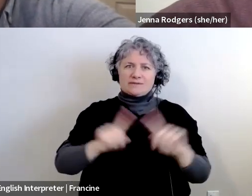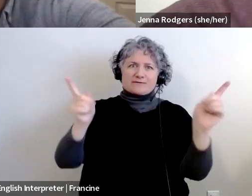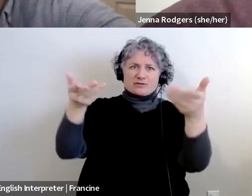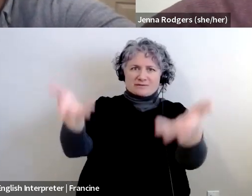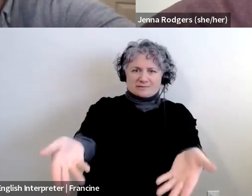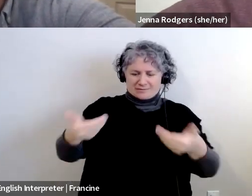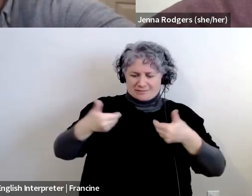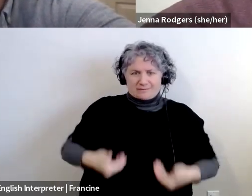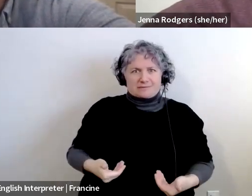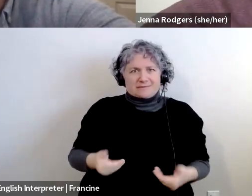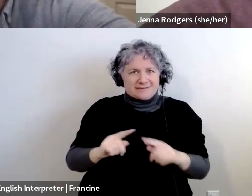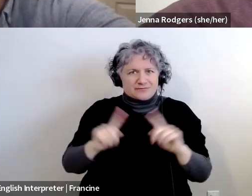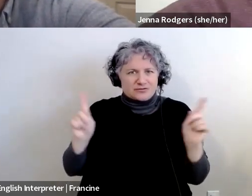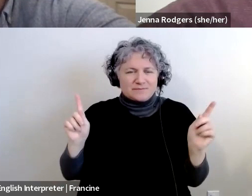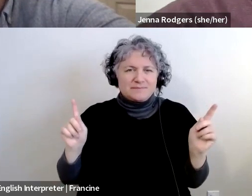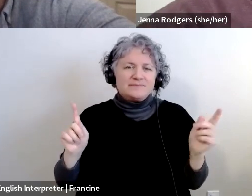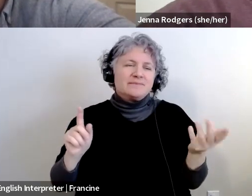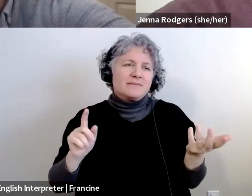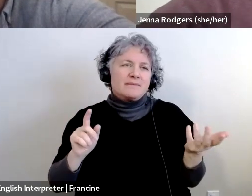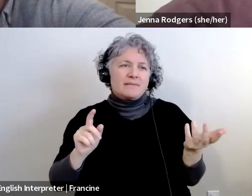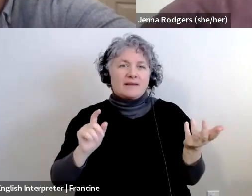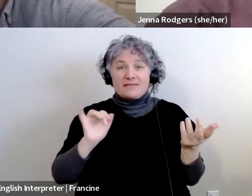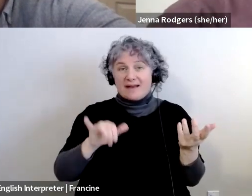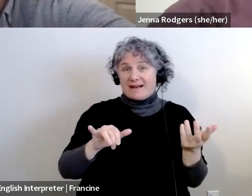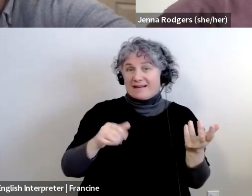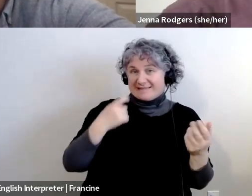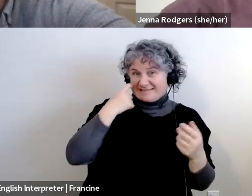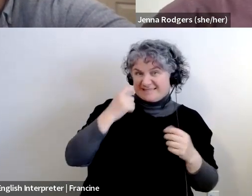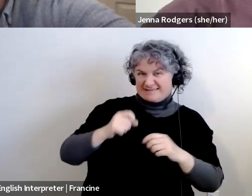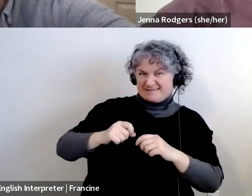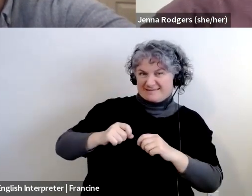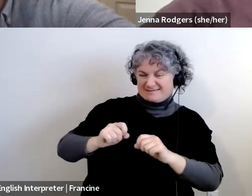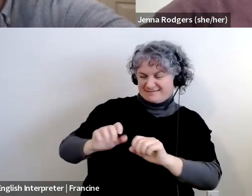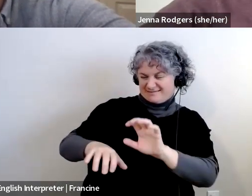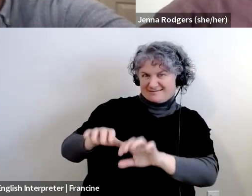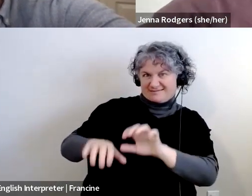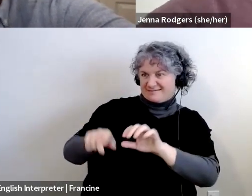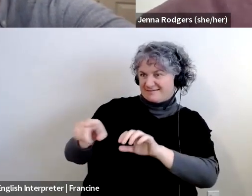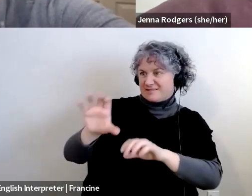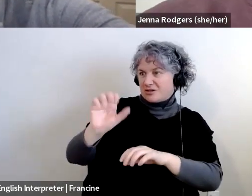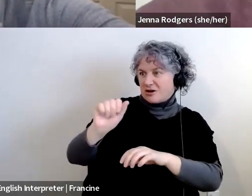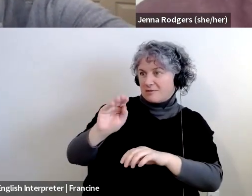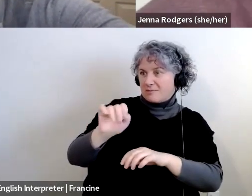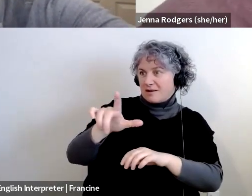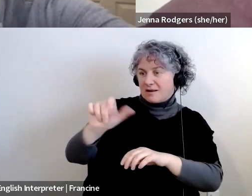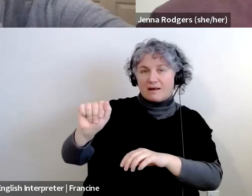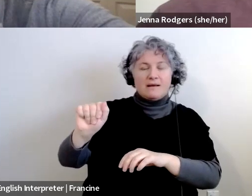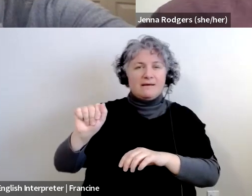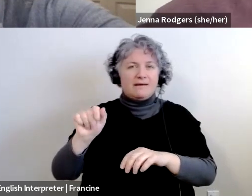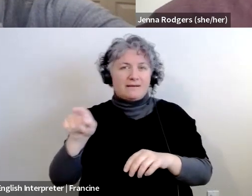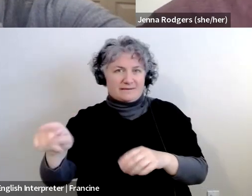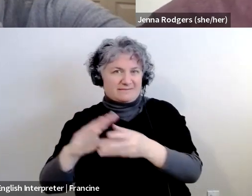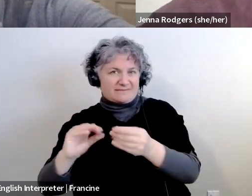And then I think that sometimes speaks to maybe what Carmela was bringing up, that often extra labor falls on marginalized communities because